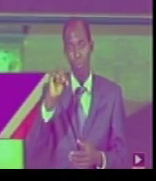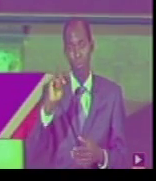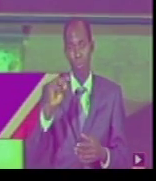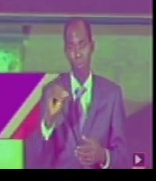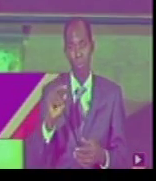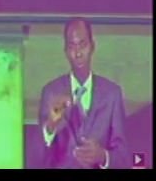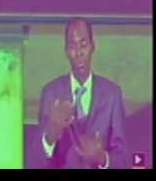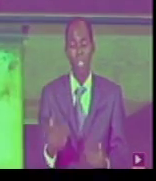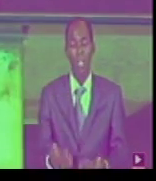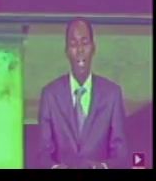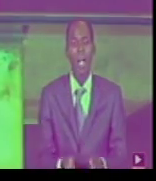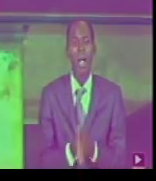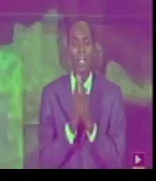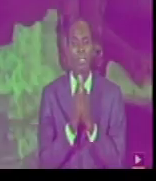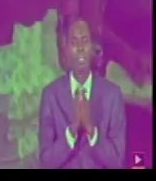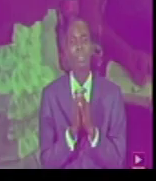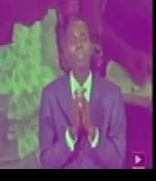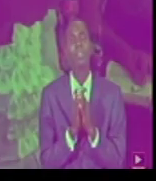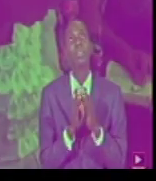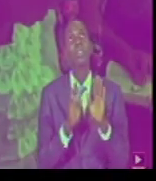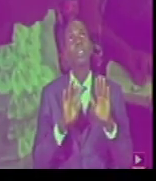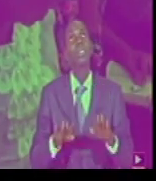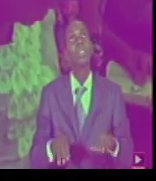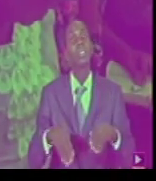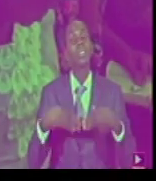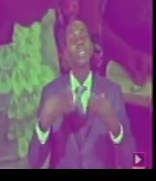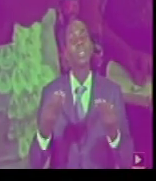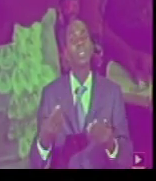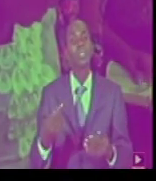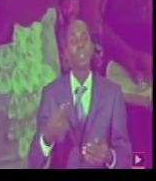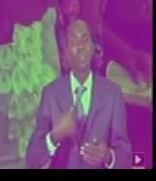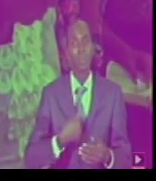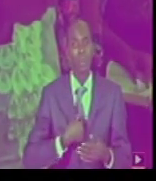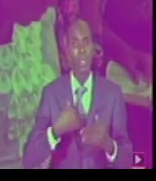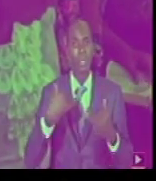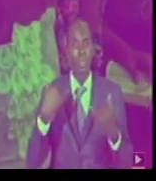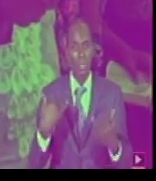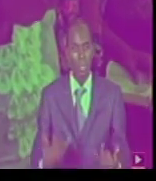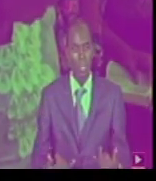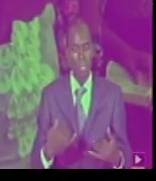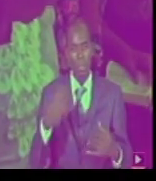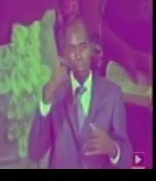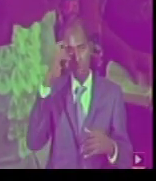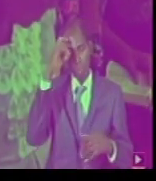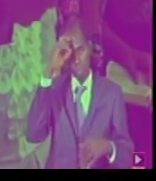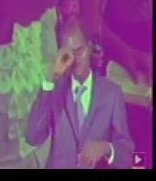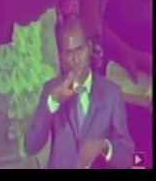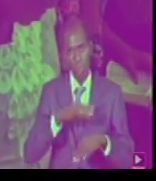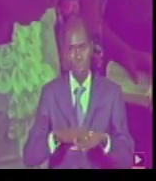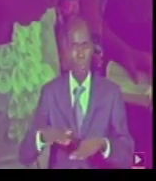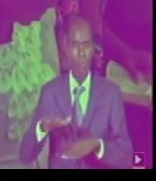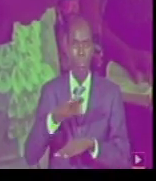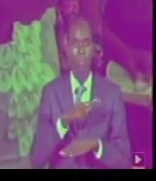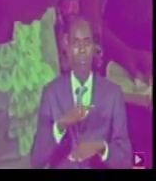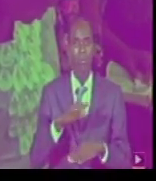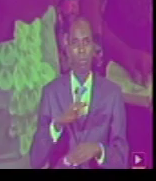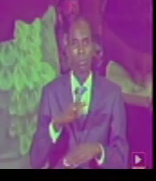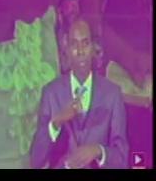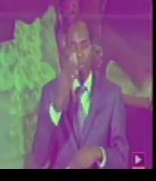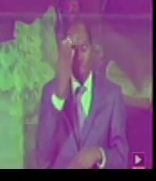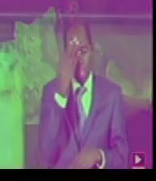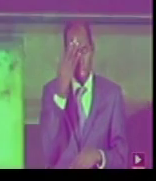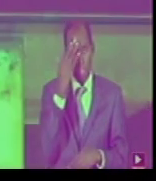somebody there, give me now wisdom and knowledge that I may